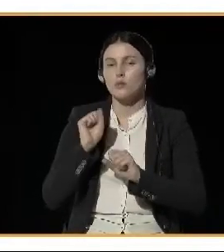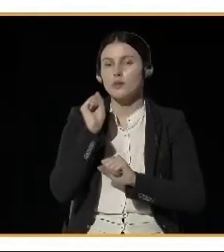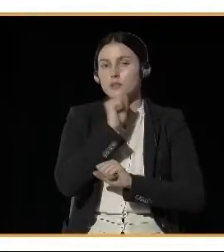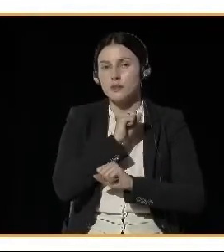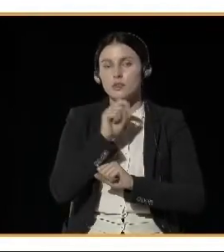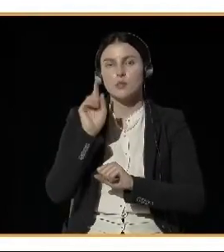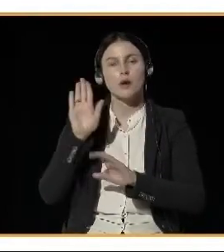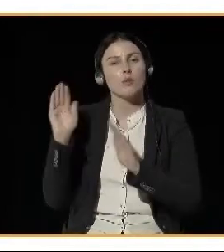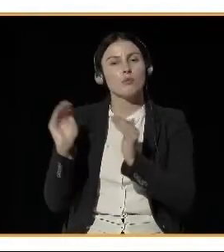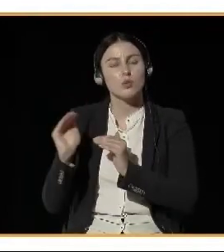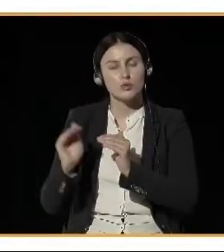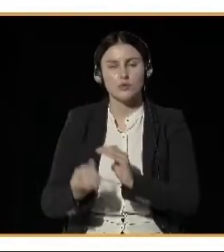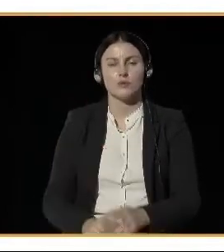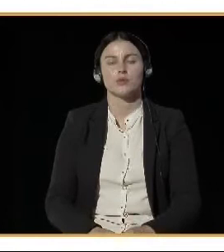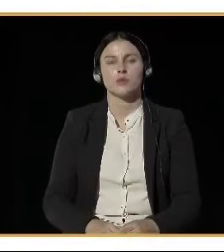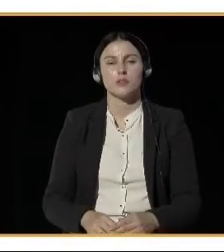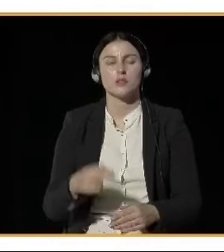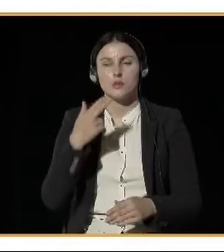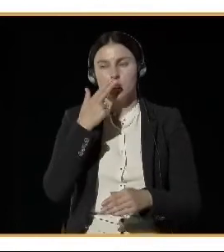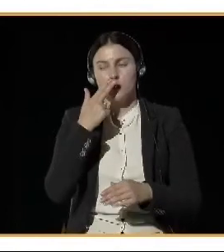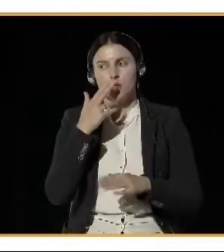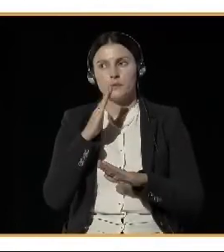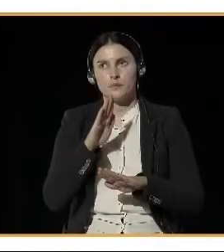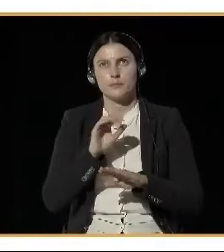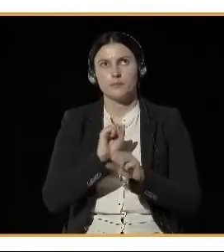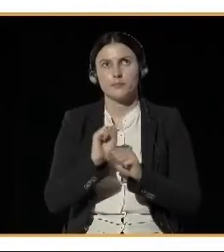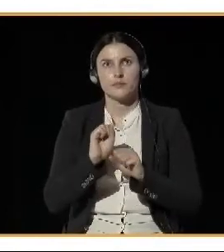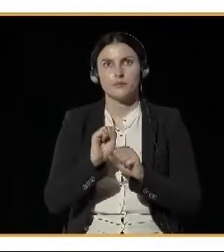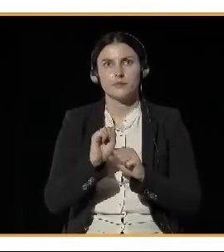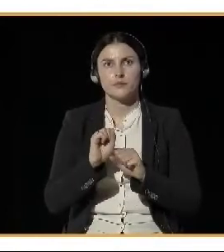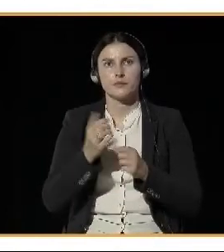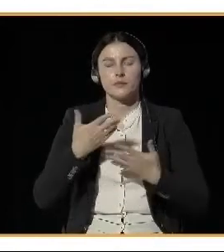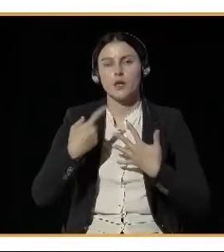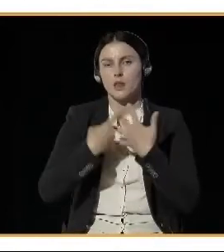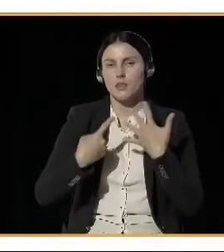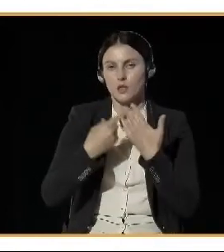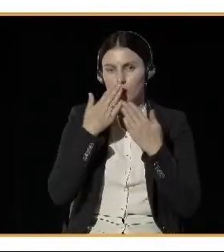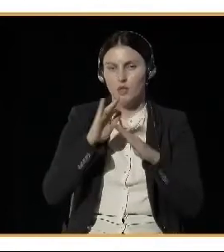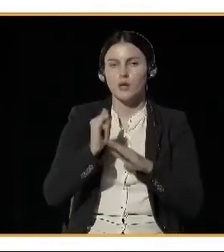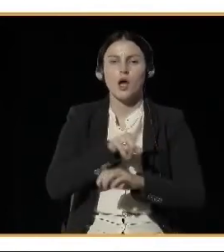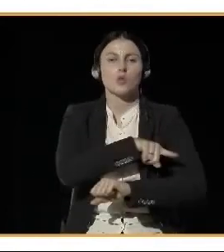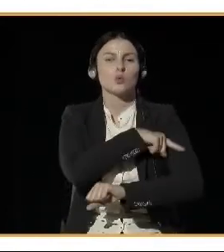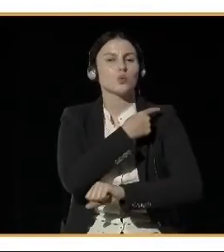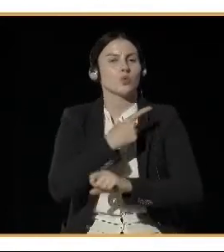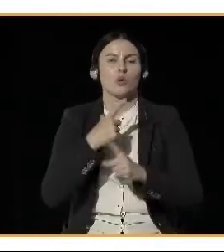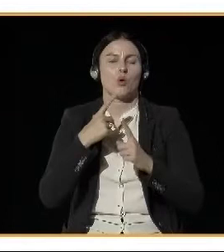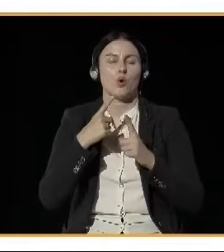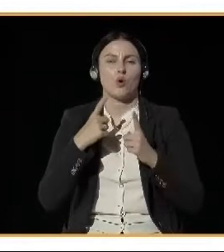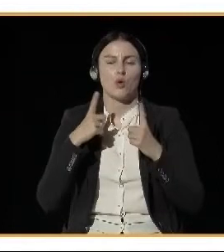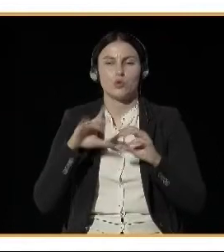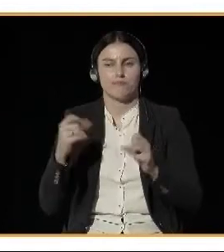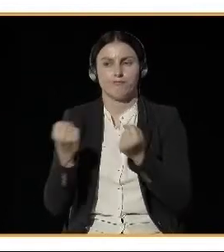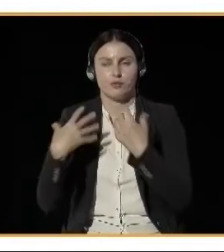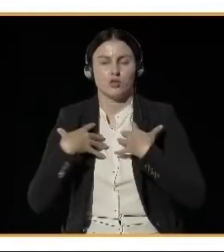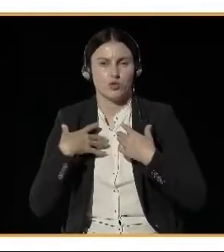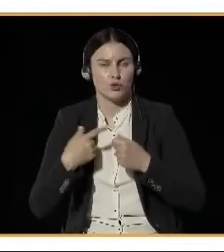older people live independent lives, participate in paid employment and social activities, and their capacity to age